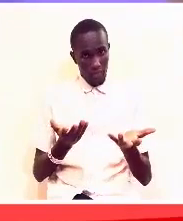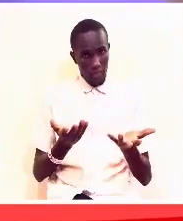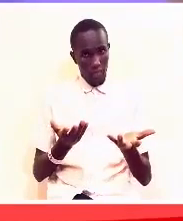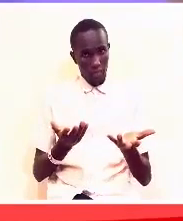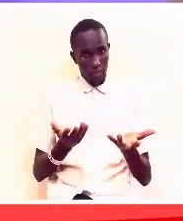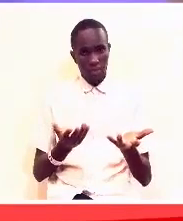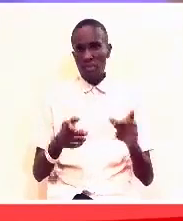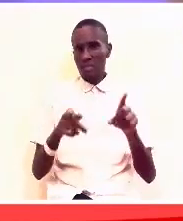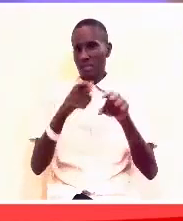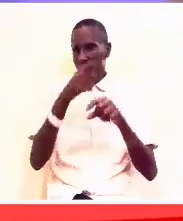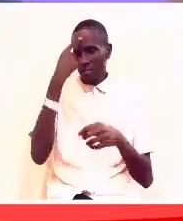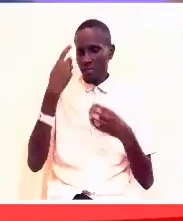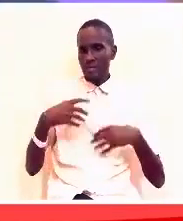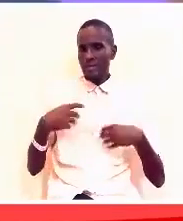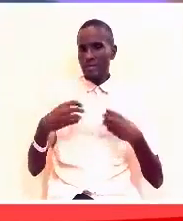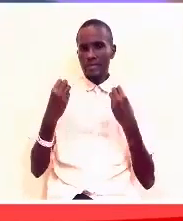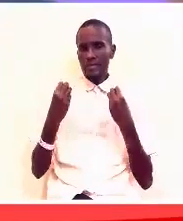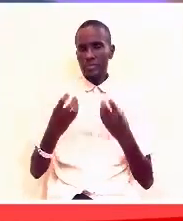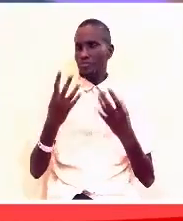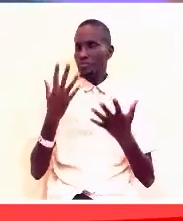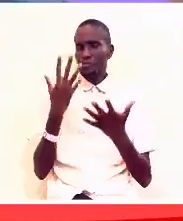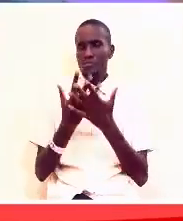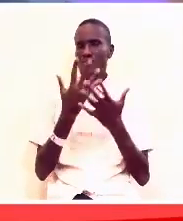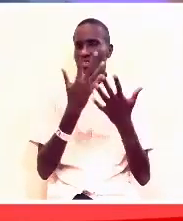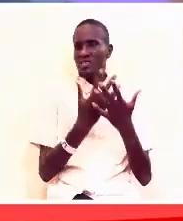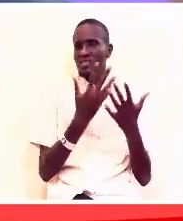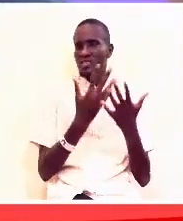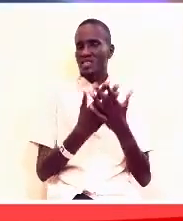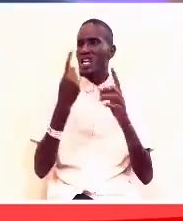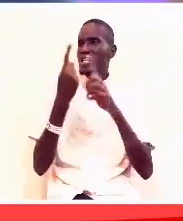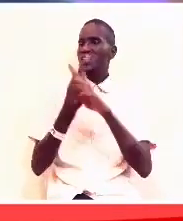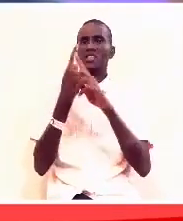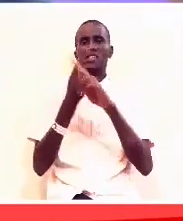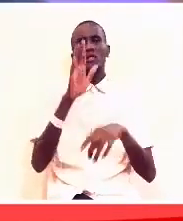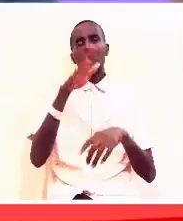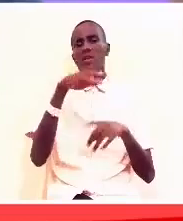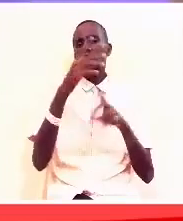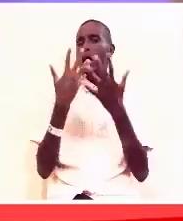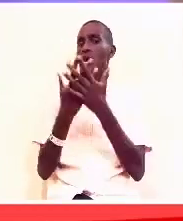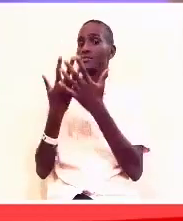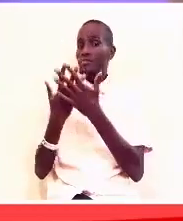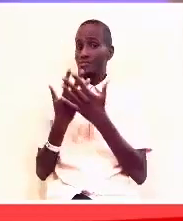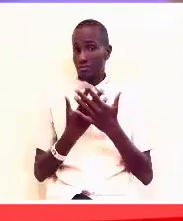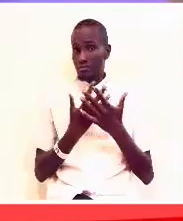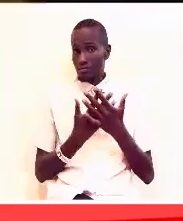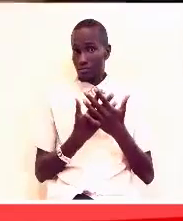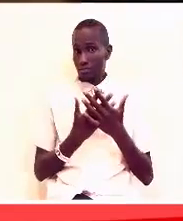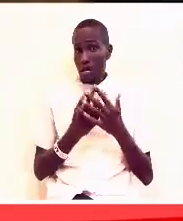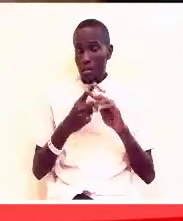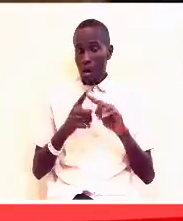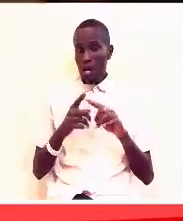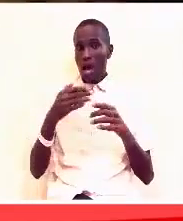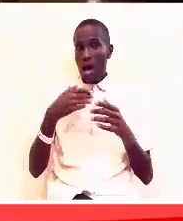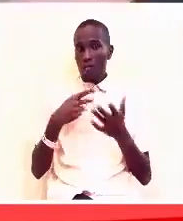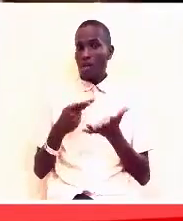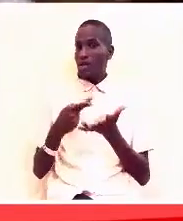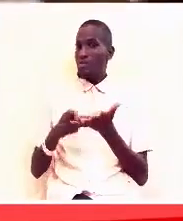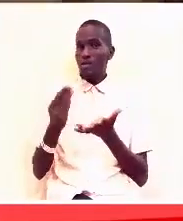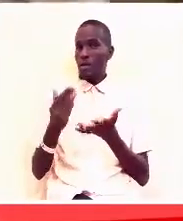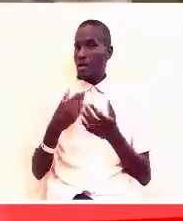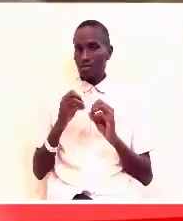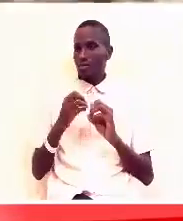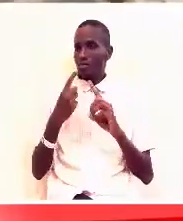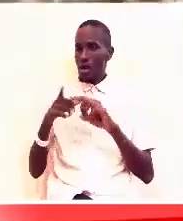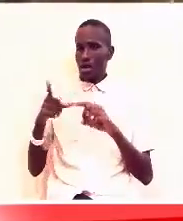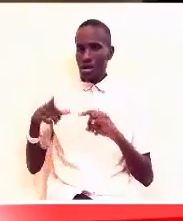so many of our people were being arrested here and there all the times. And we didn't have the money to pay. Oho Odinga,